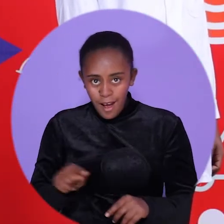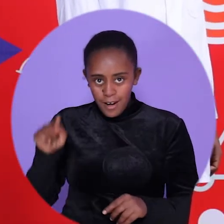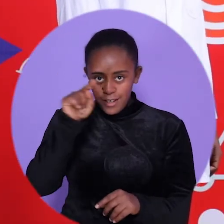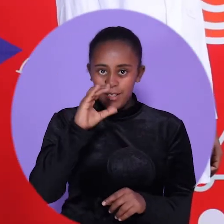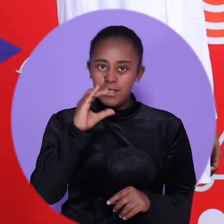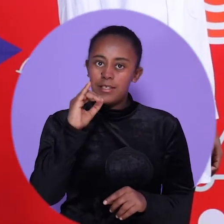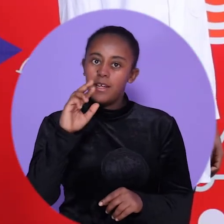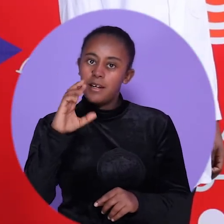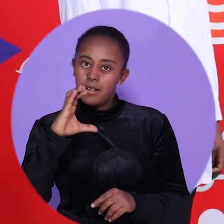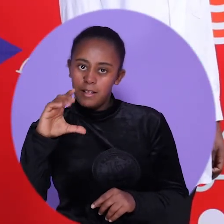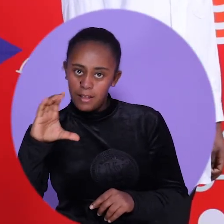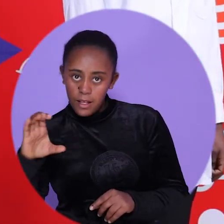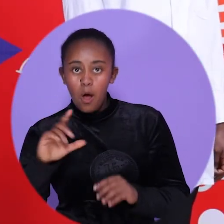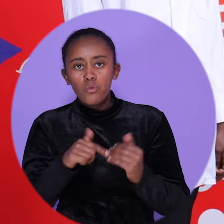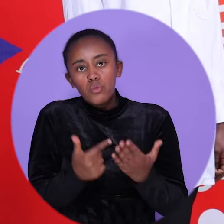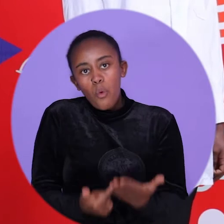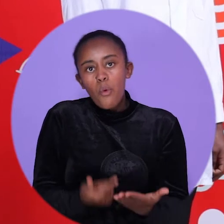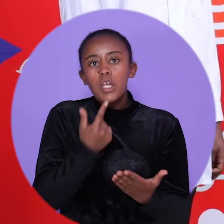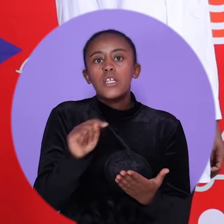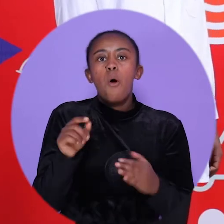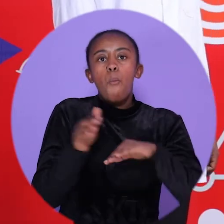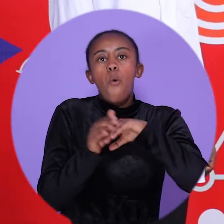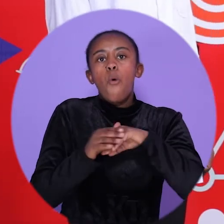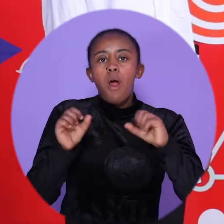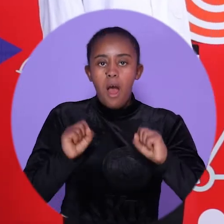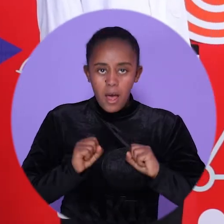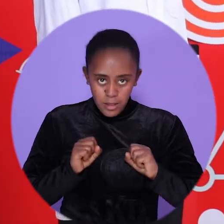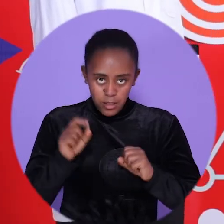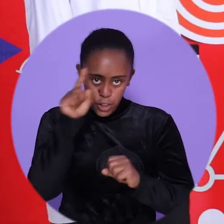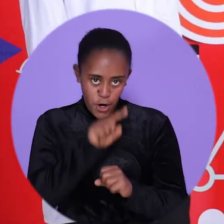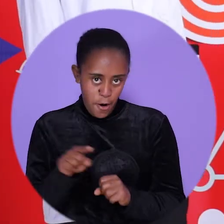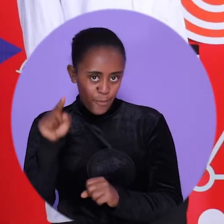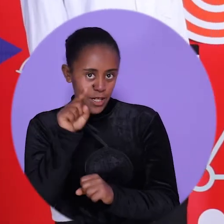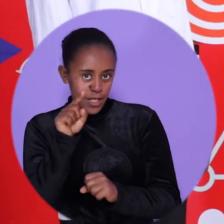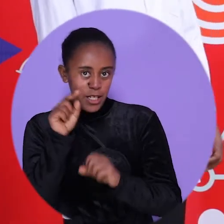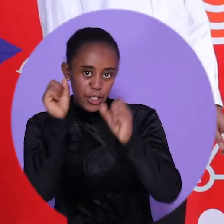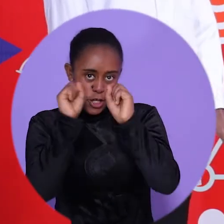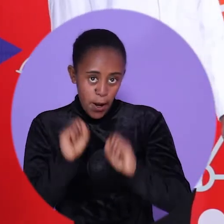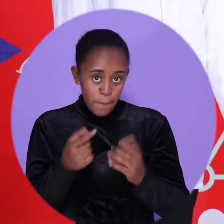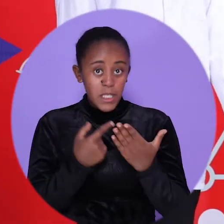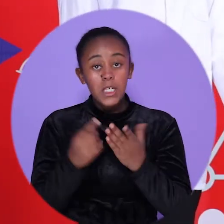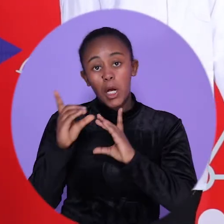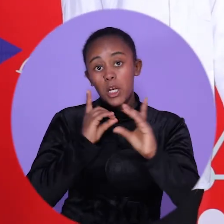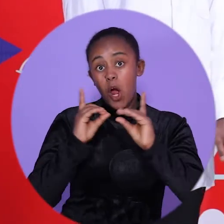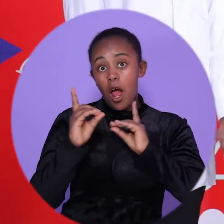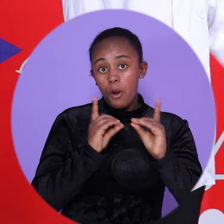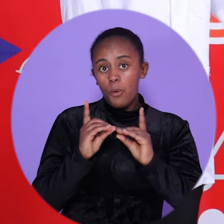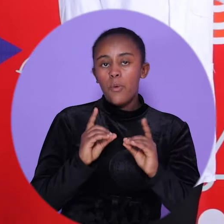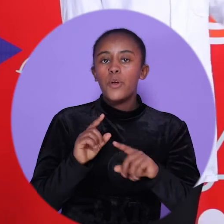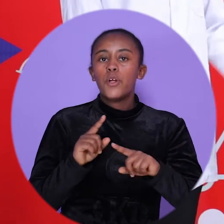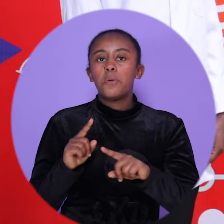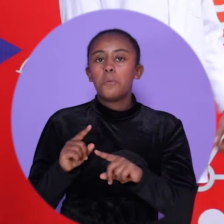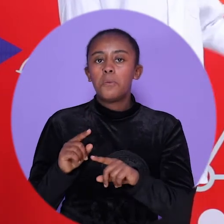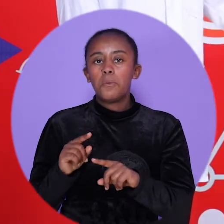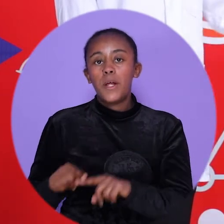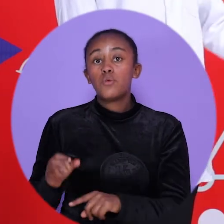ball is circle. So the ball has a circle shape. This is the dialogue depends on the